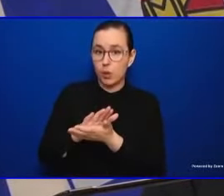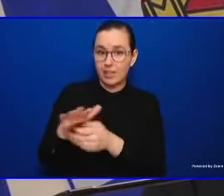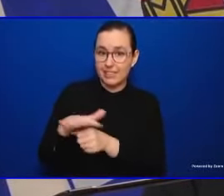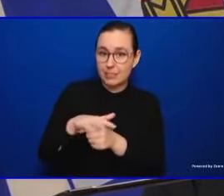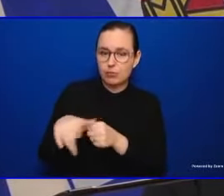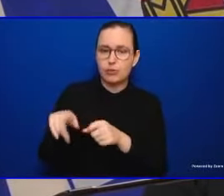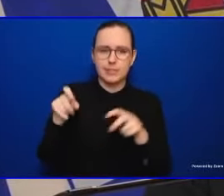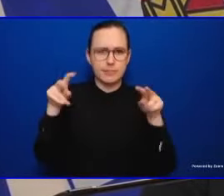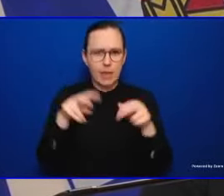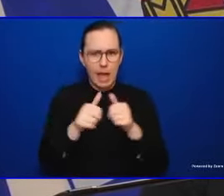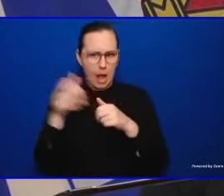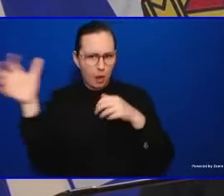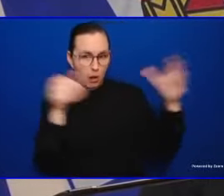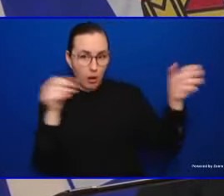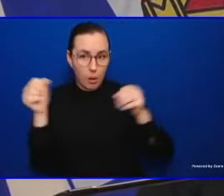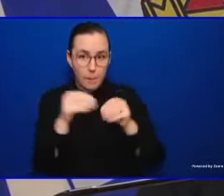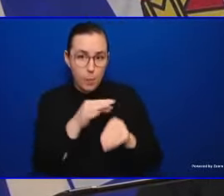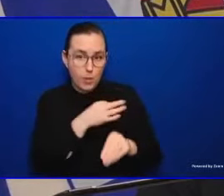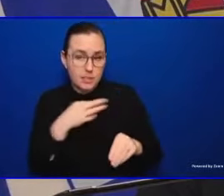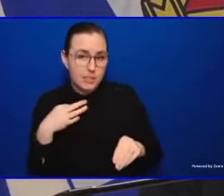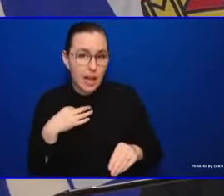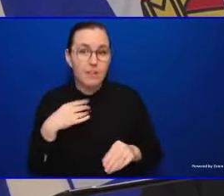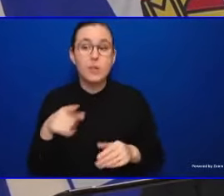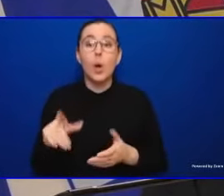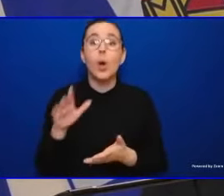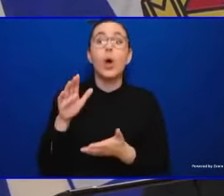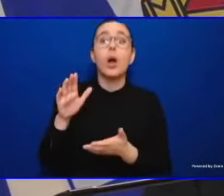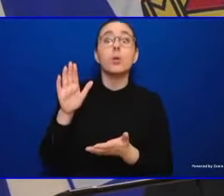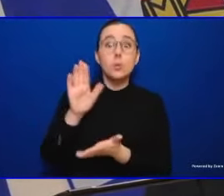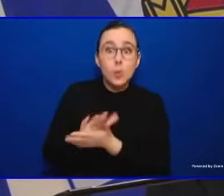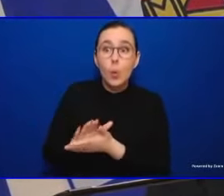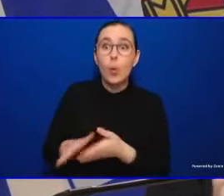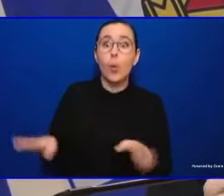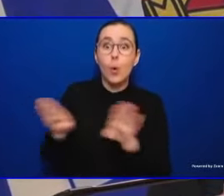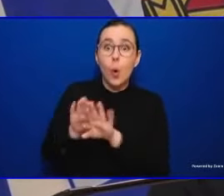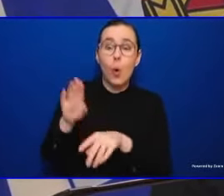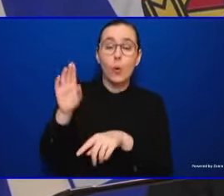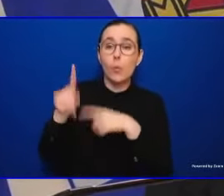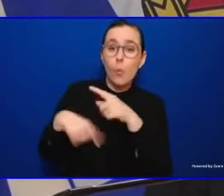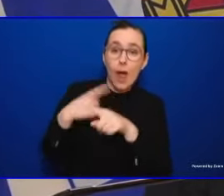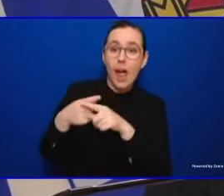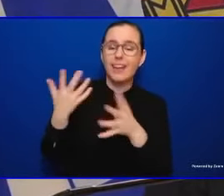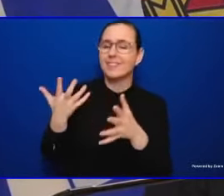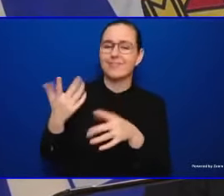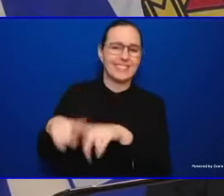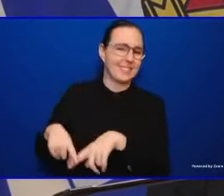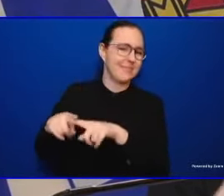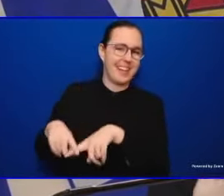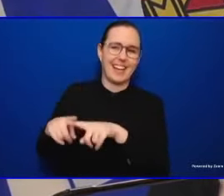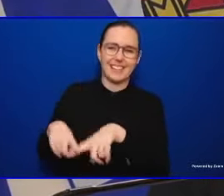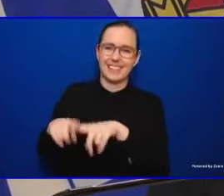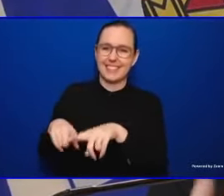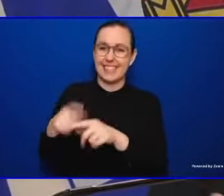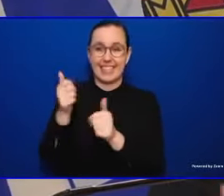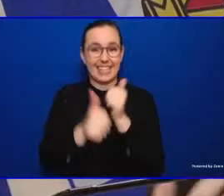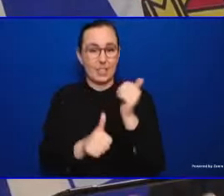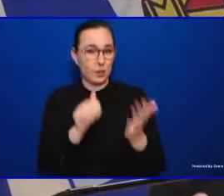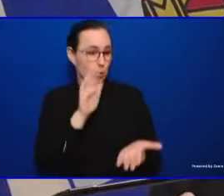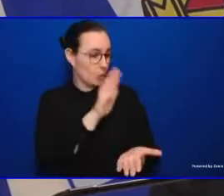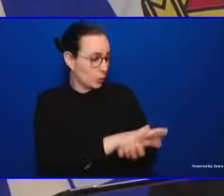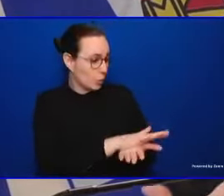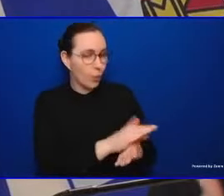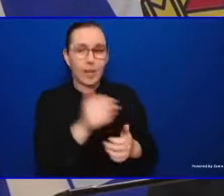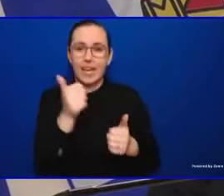can address that in more detail. But each principal, each school, school staff, they understand the regular pattern